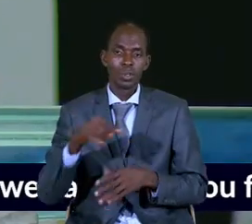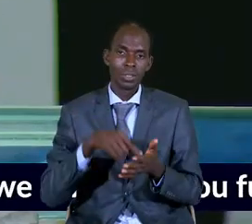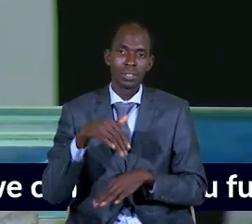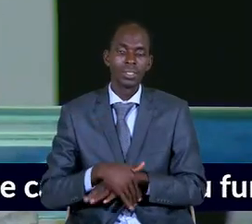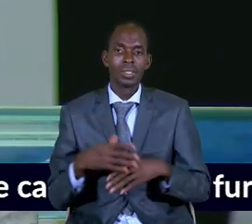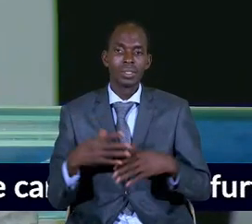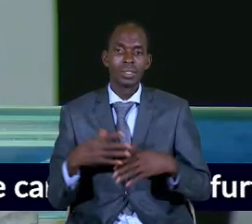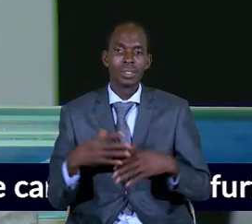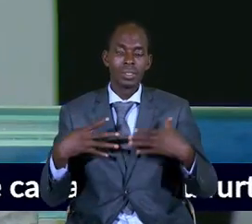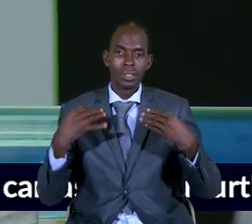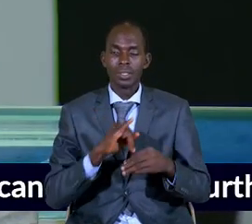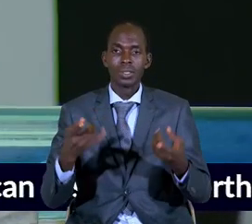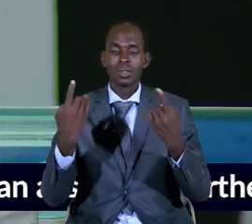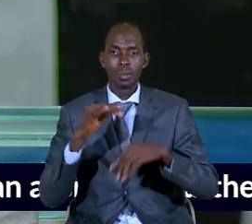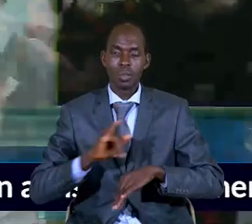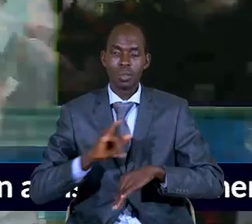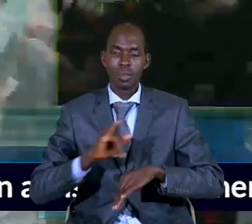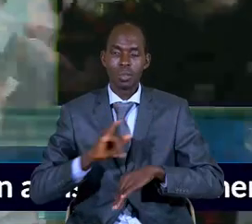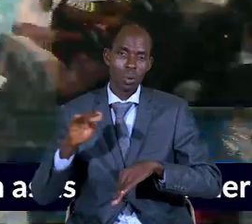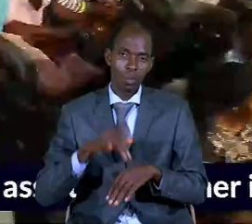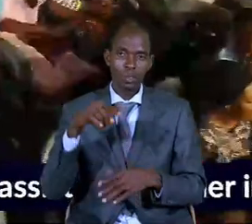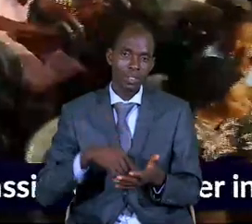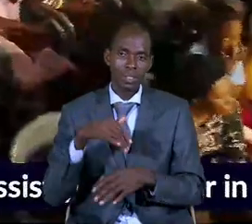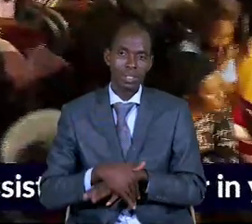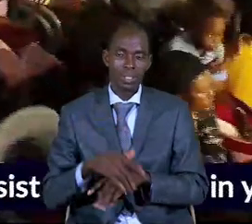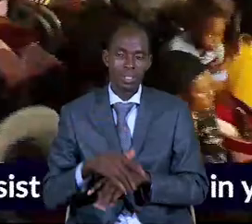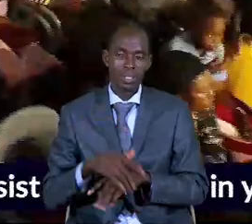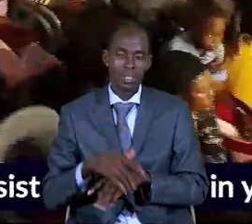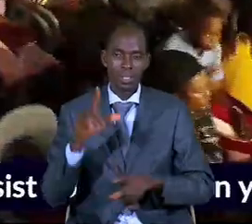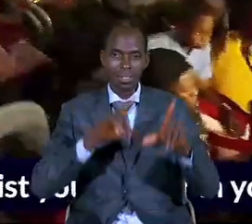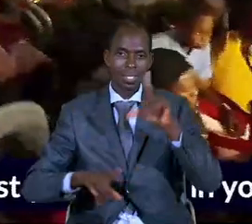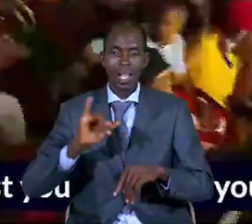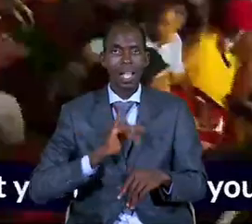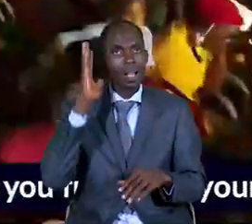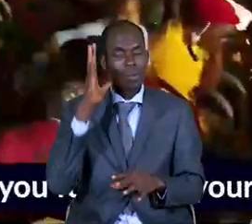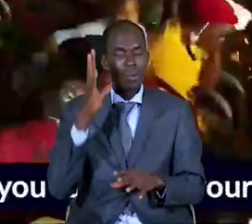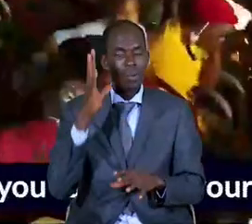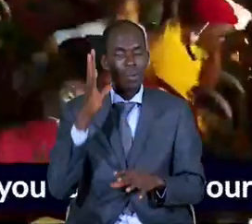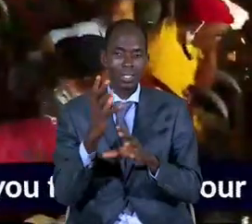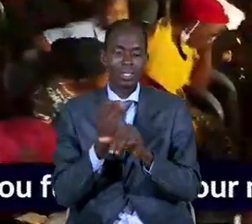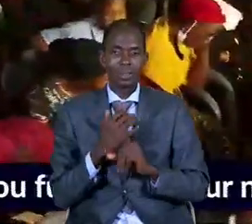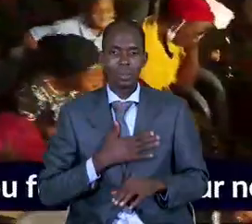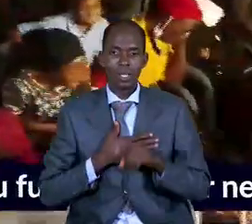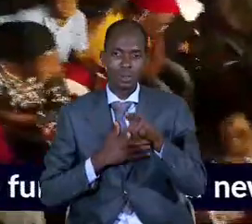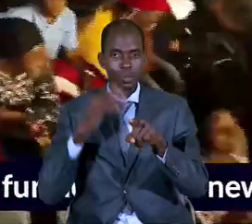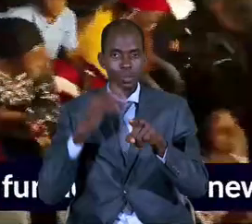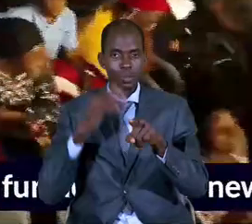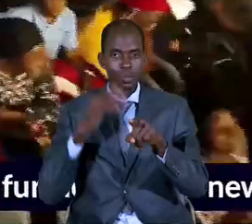is coming on you tonight. I will receive mine. You will receive